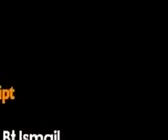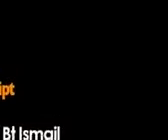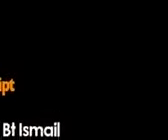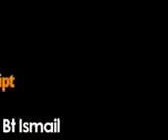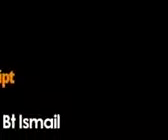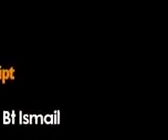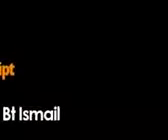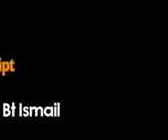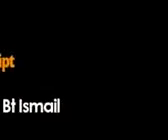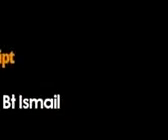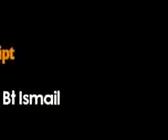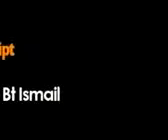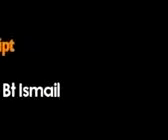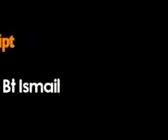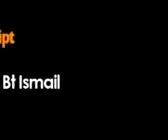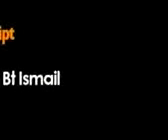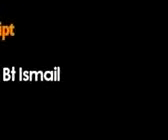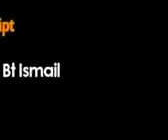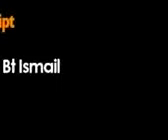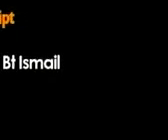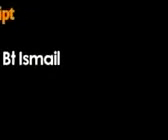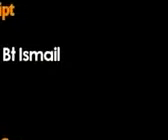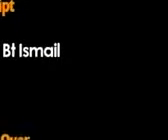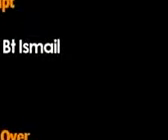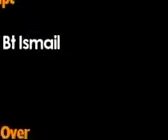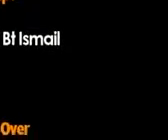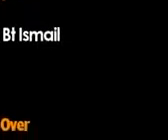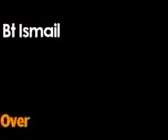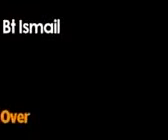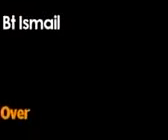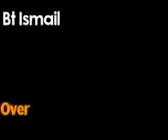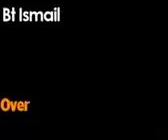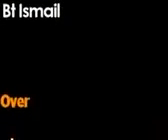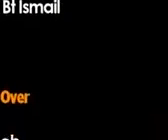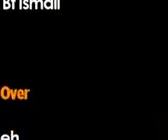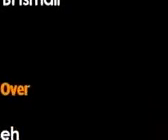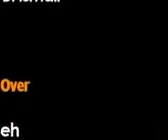Look at your father putting petrol in his car.